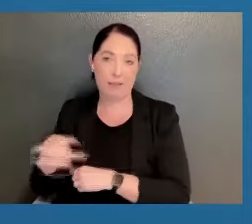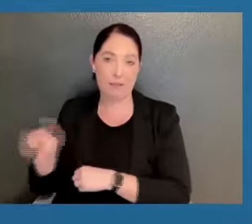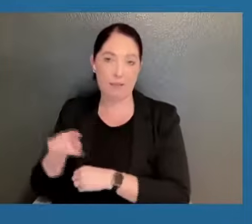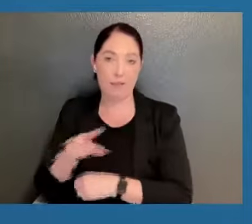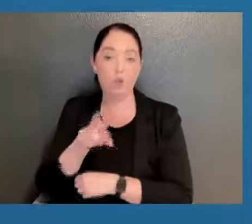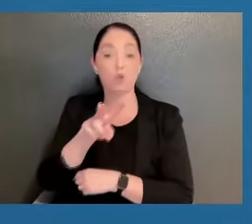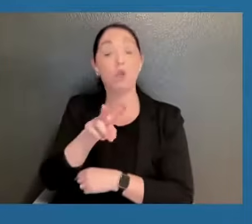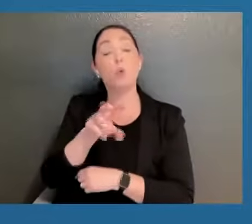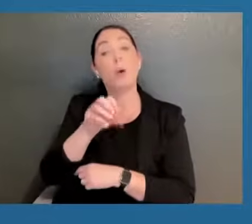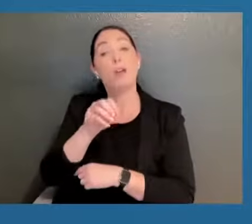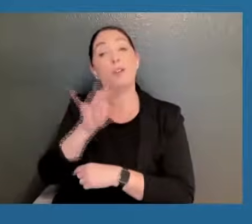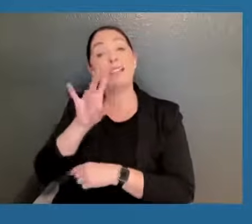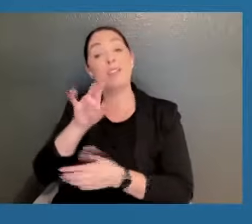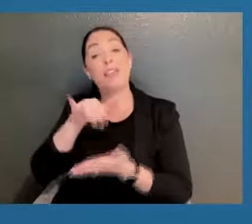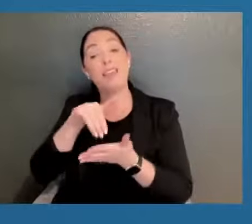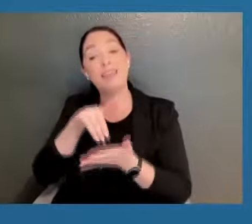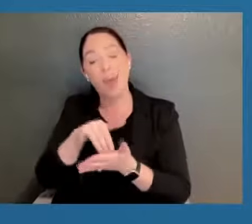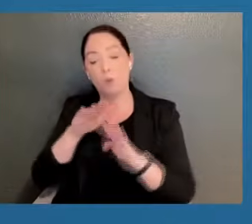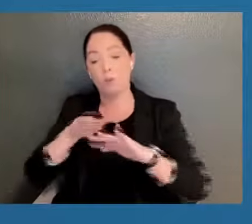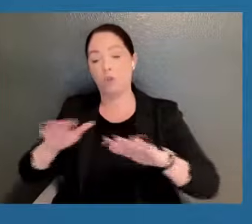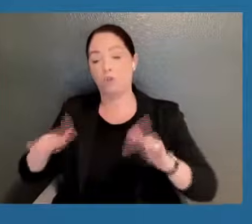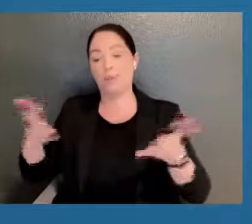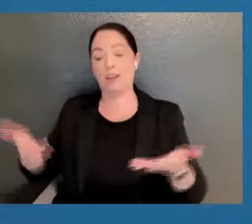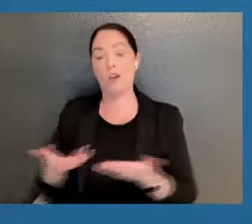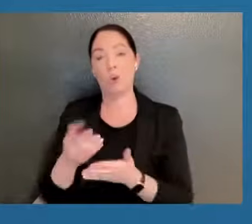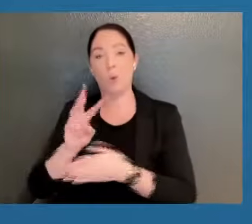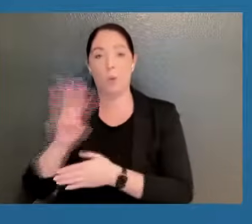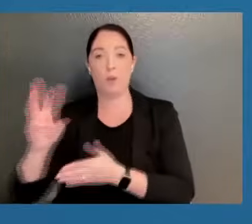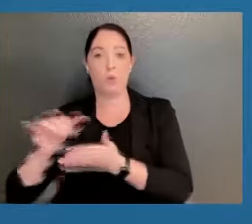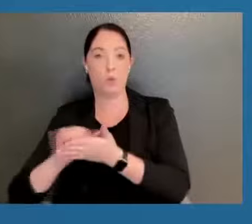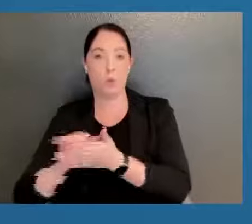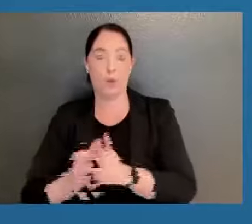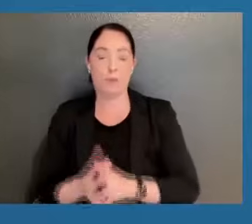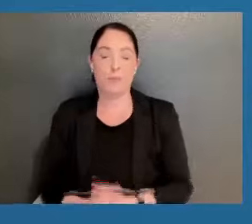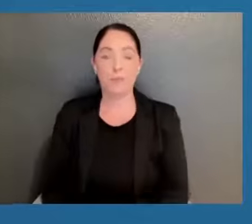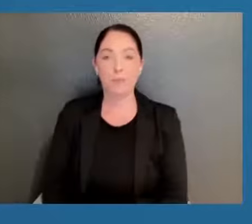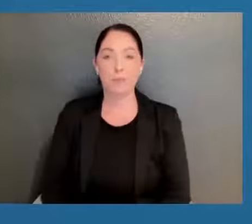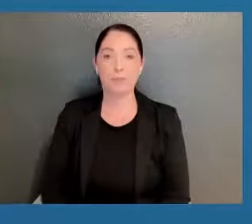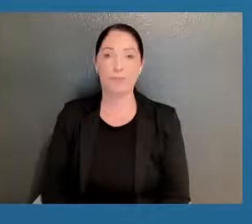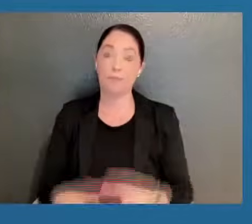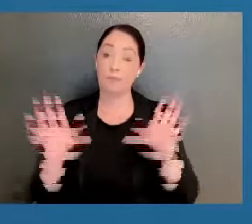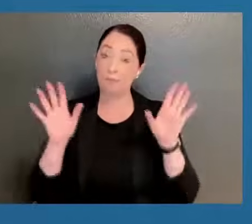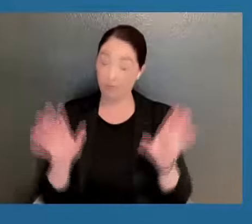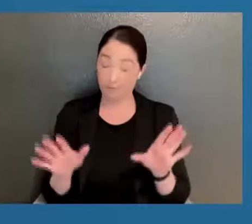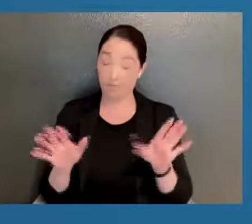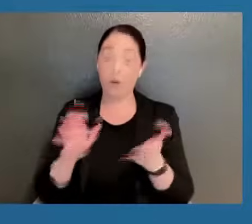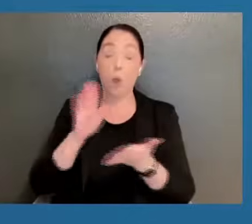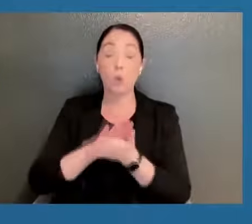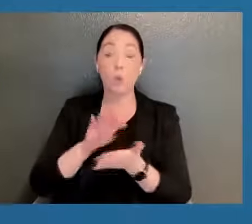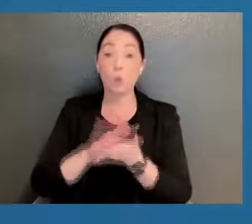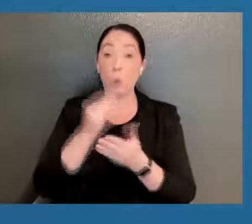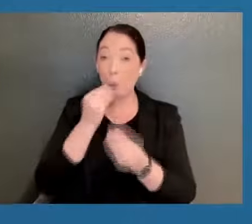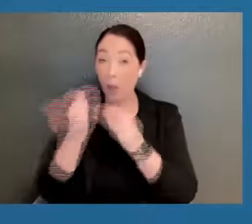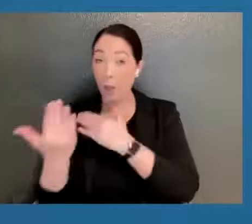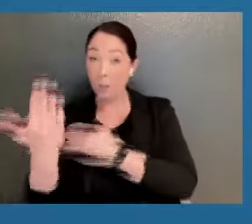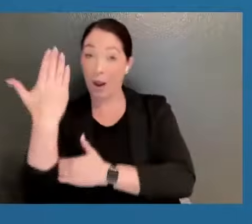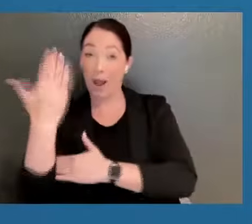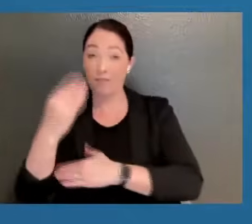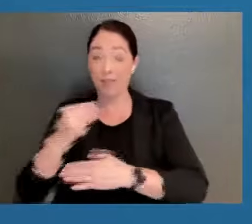207,000 children right here in Western New York. Also, school lunches and breakfasts. For some little